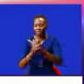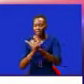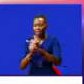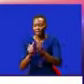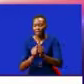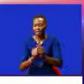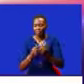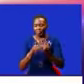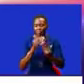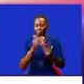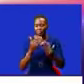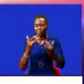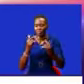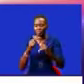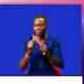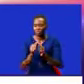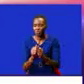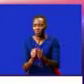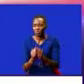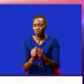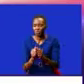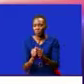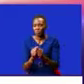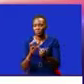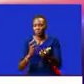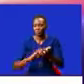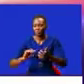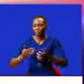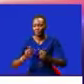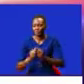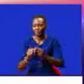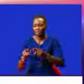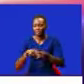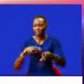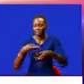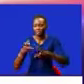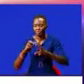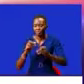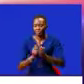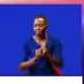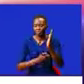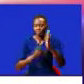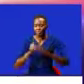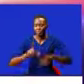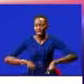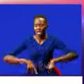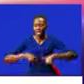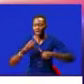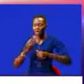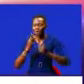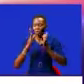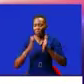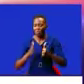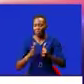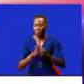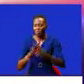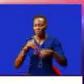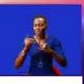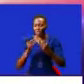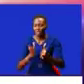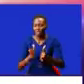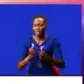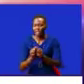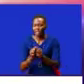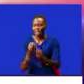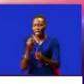thieth e kor gwenge mag Migori kaka yorno mar bero ngima jopiny. E kaluwore kod director mar ripple